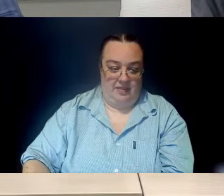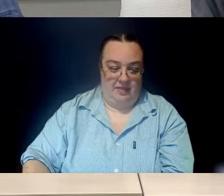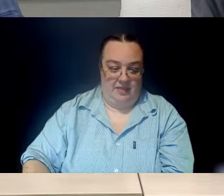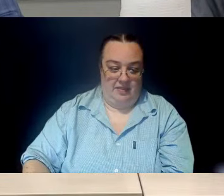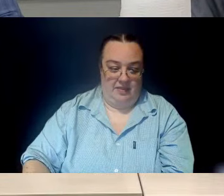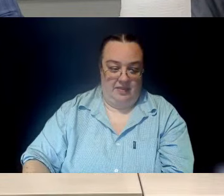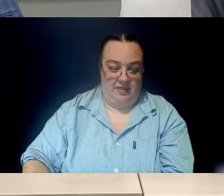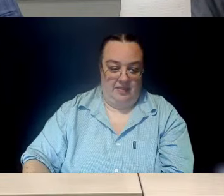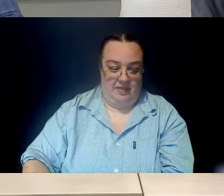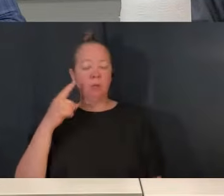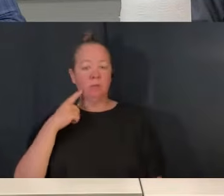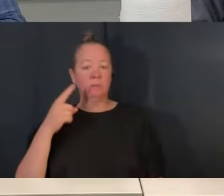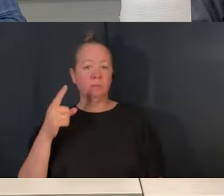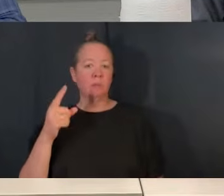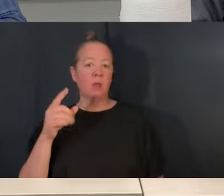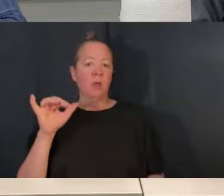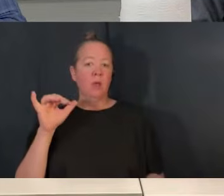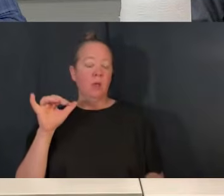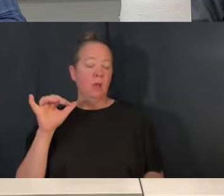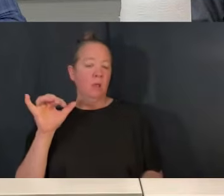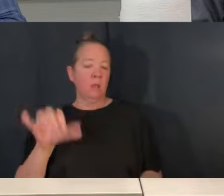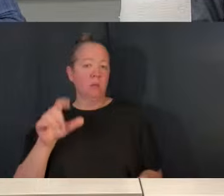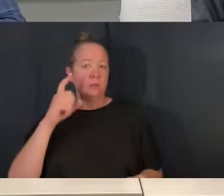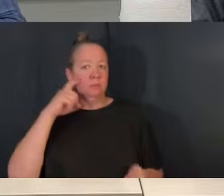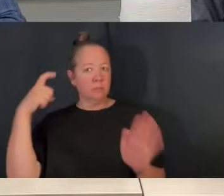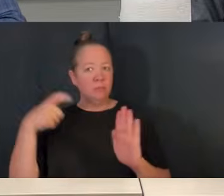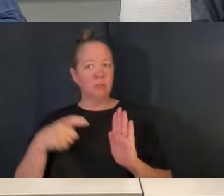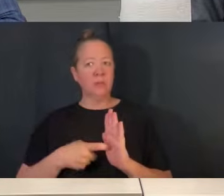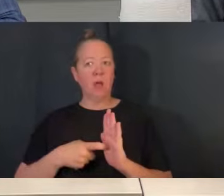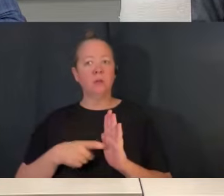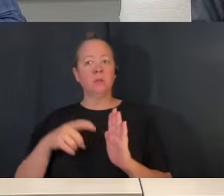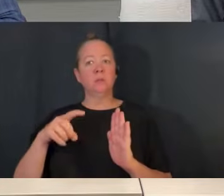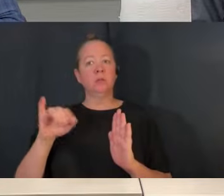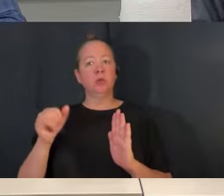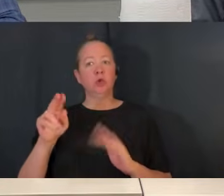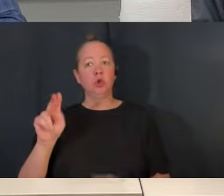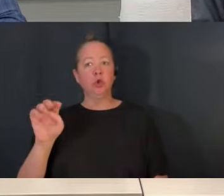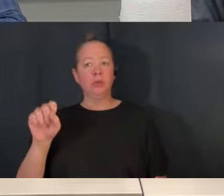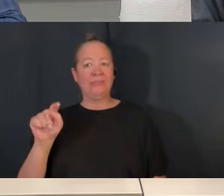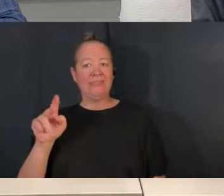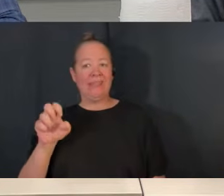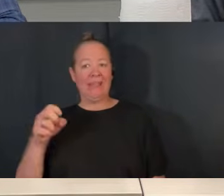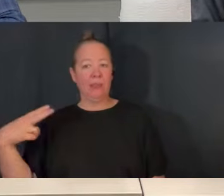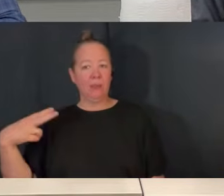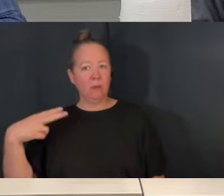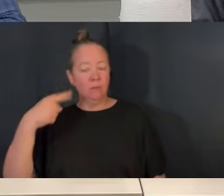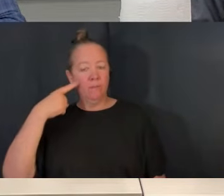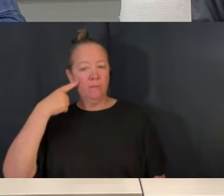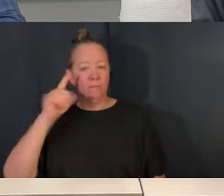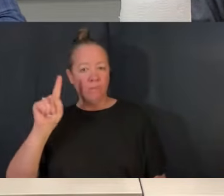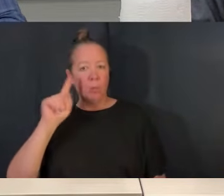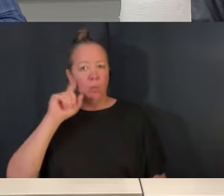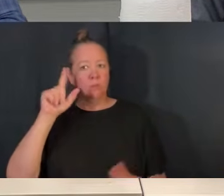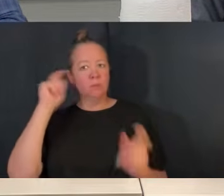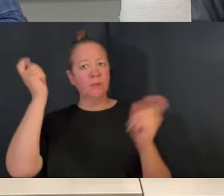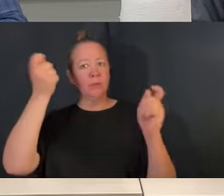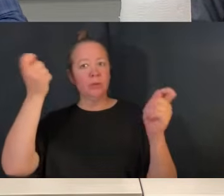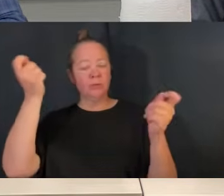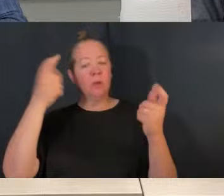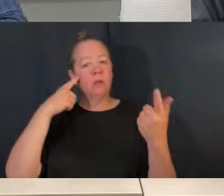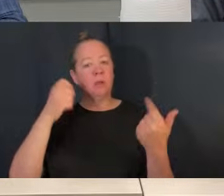here, you all have acknowledged it and gave the day to employees to take off